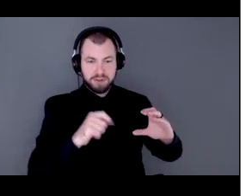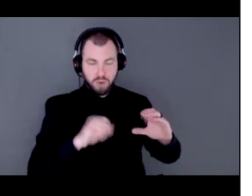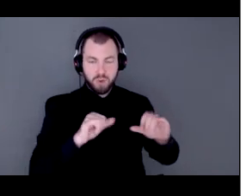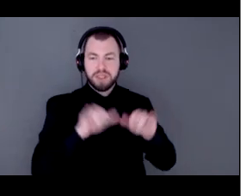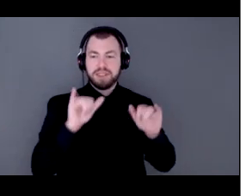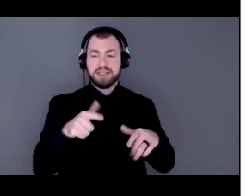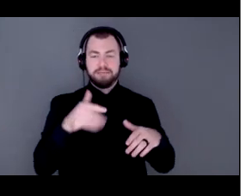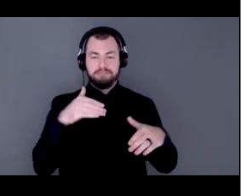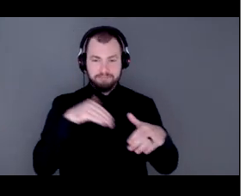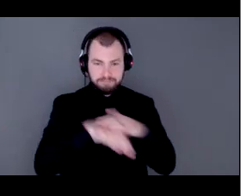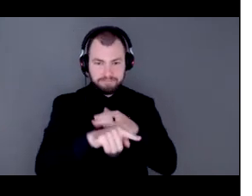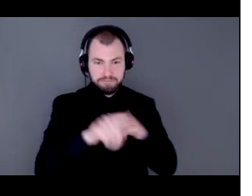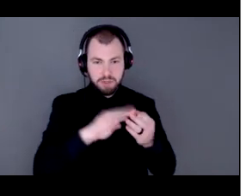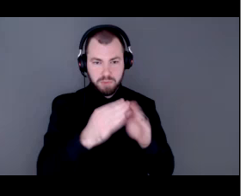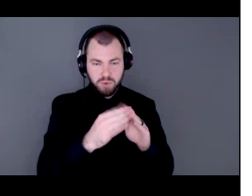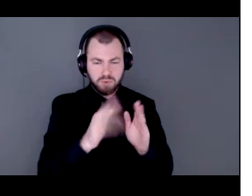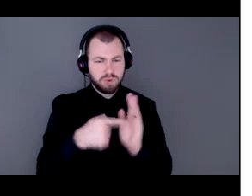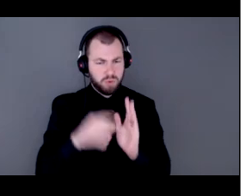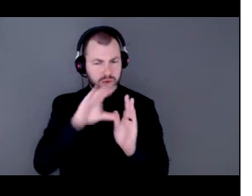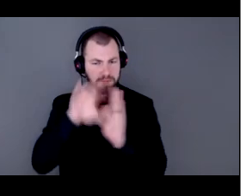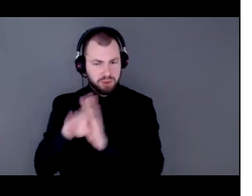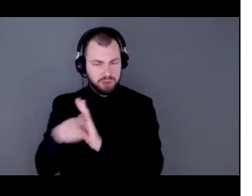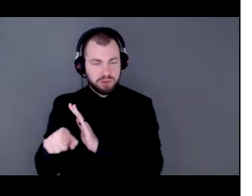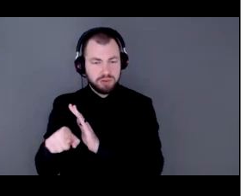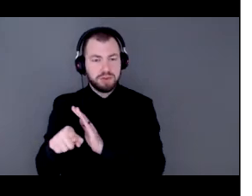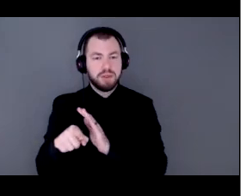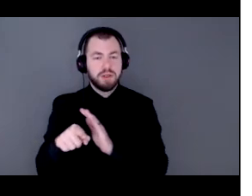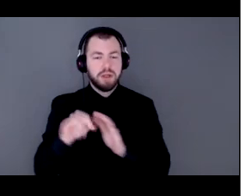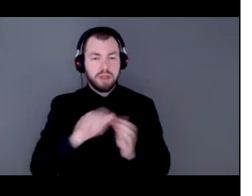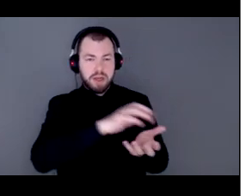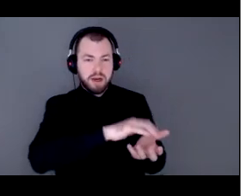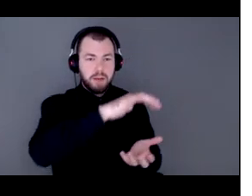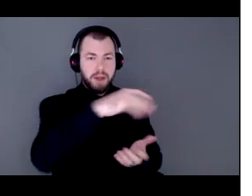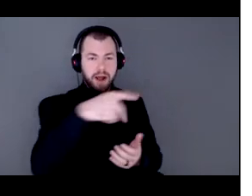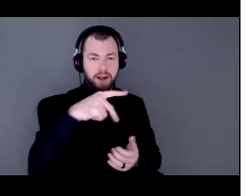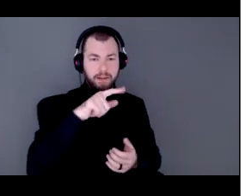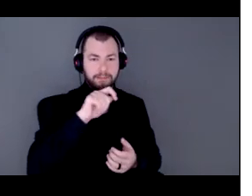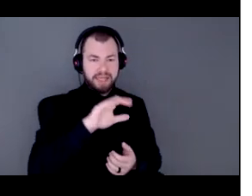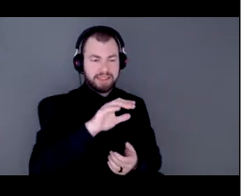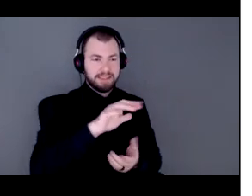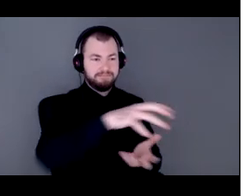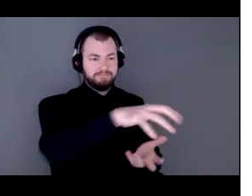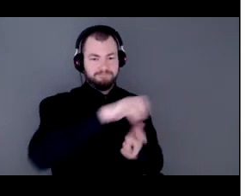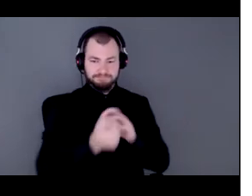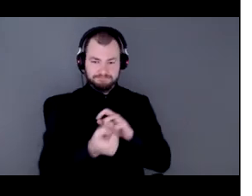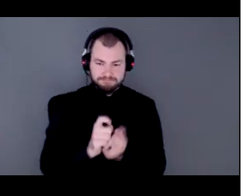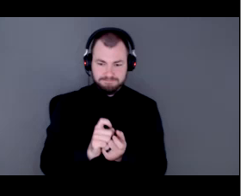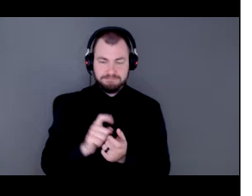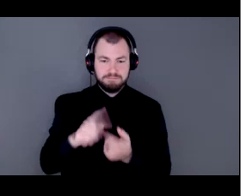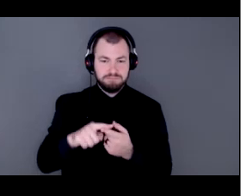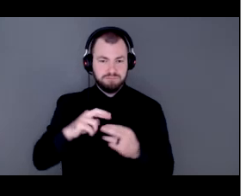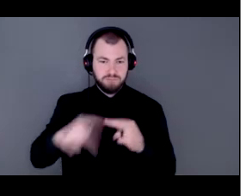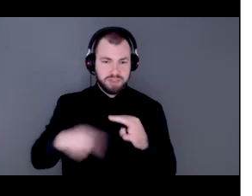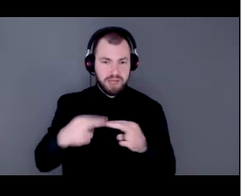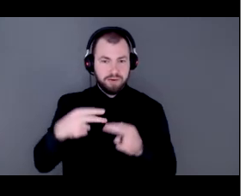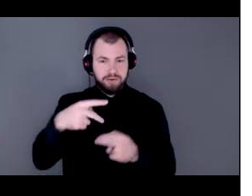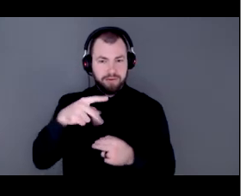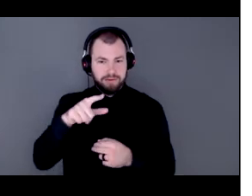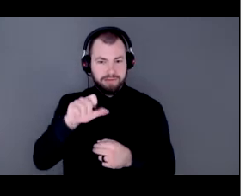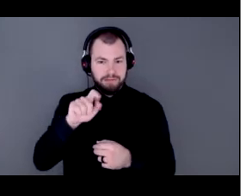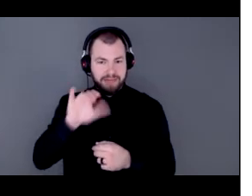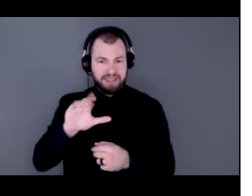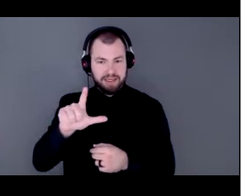you in pictures, takes stockpiled plastics and converts it into recycled plastic lumber that we call grizzly wood. So our goal is to build